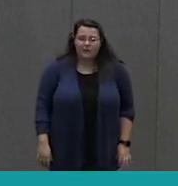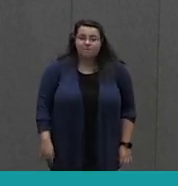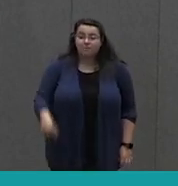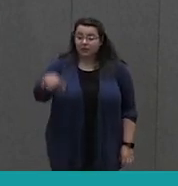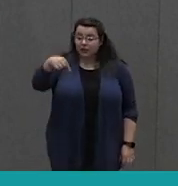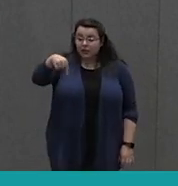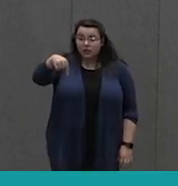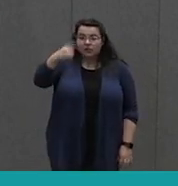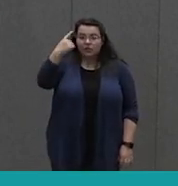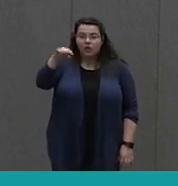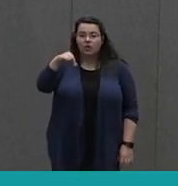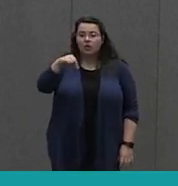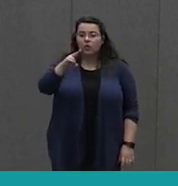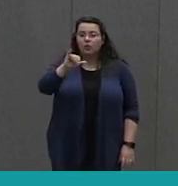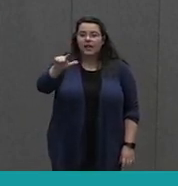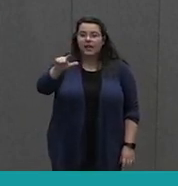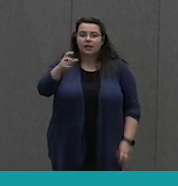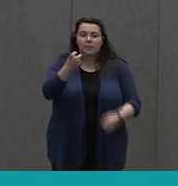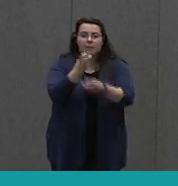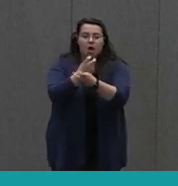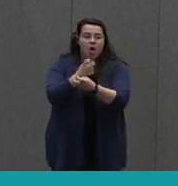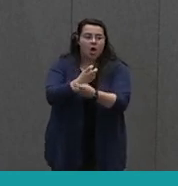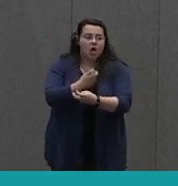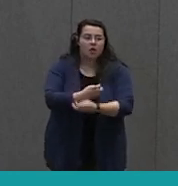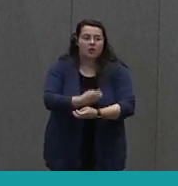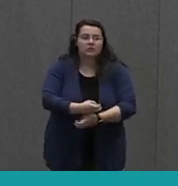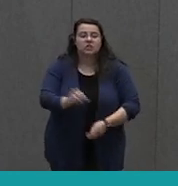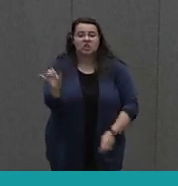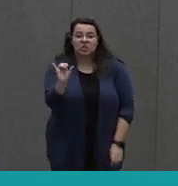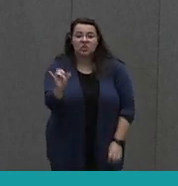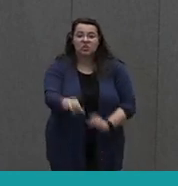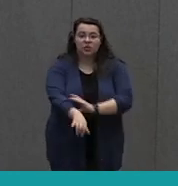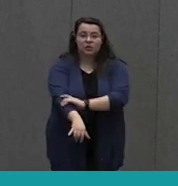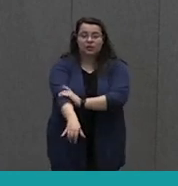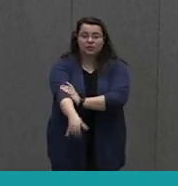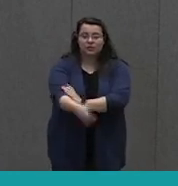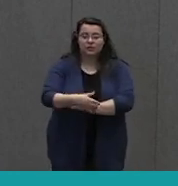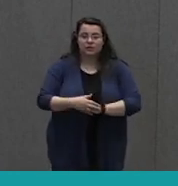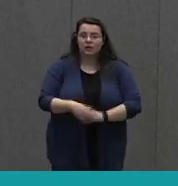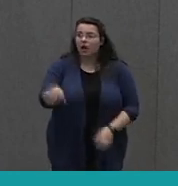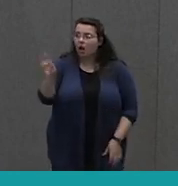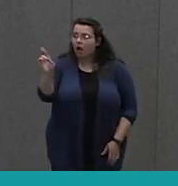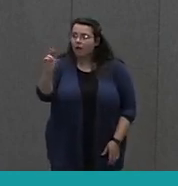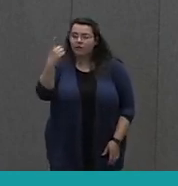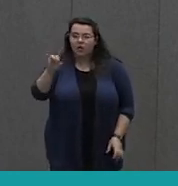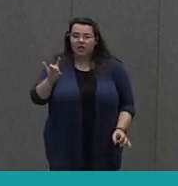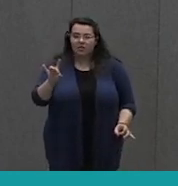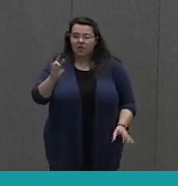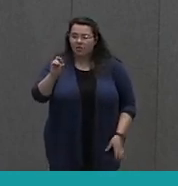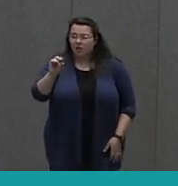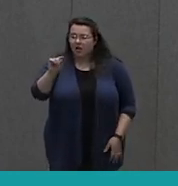for eggshells. F for fish heads. G for gobs and gobs of gum.